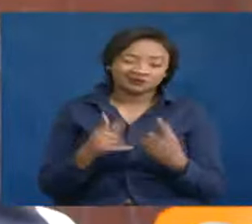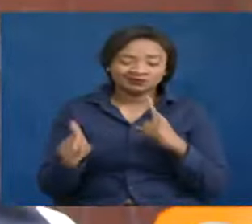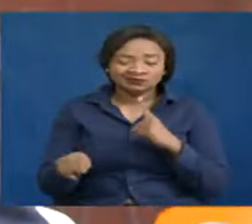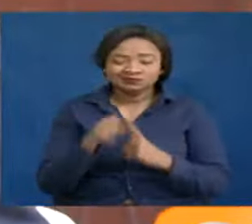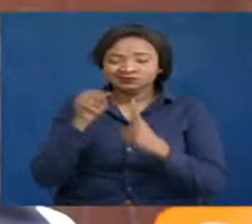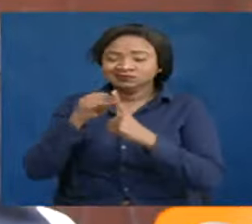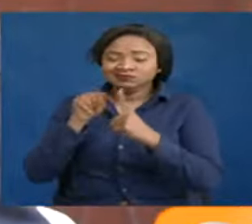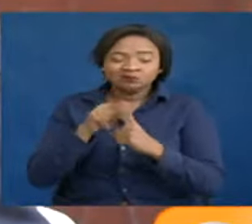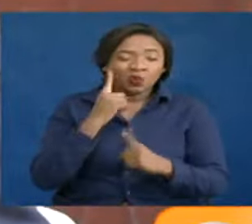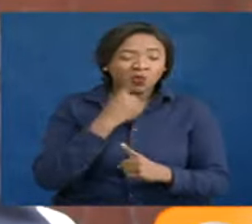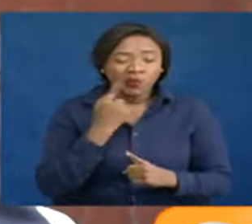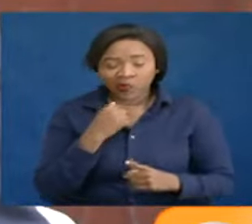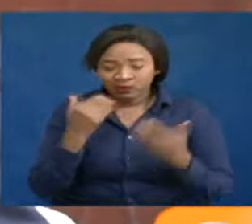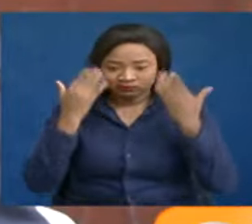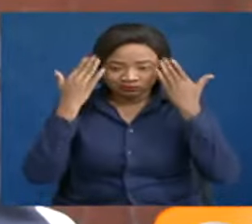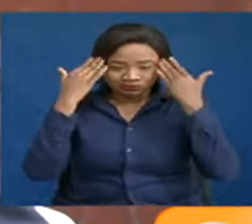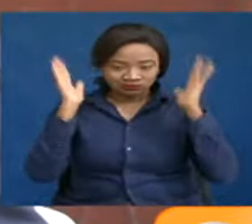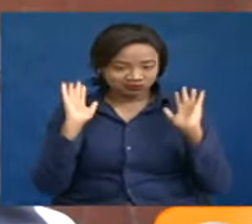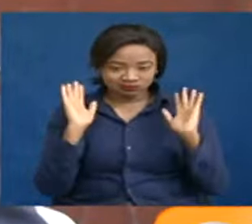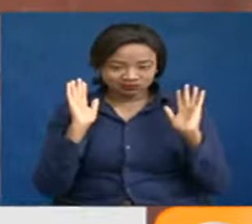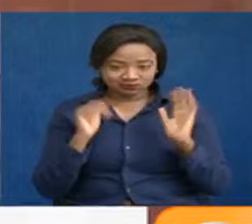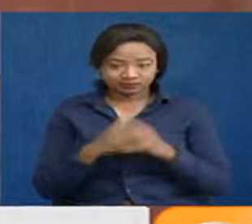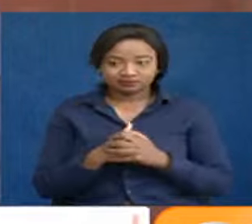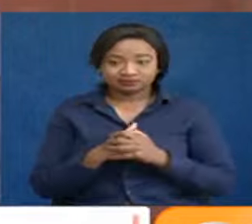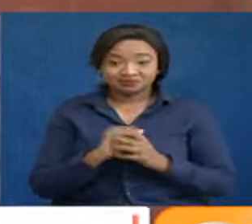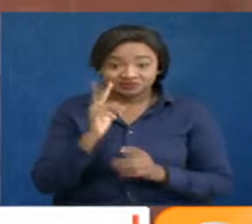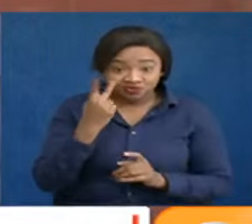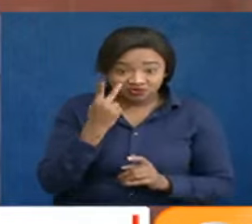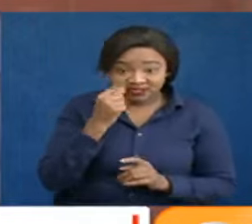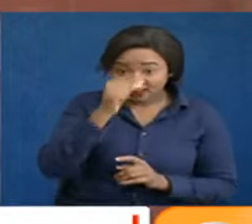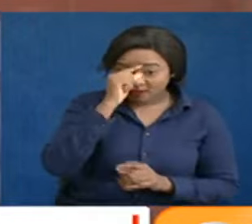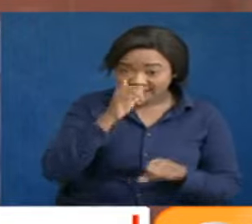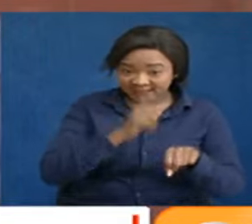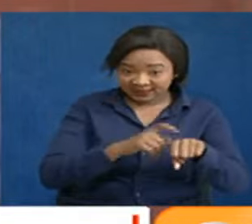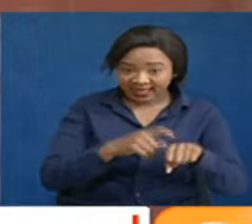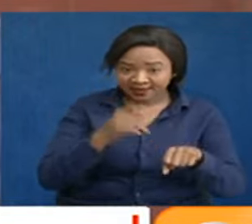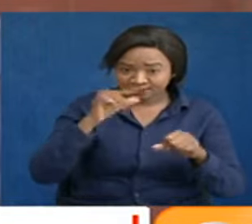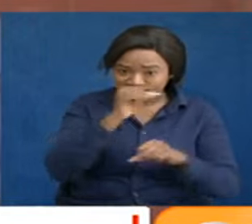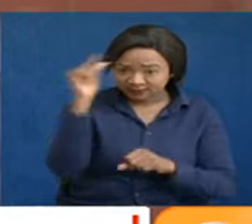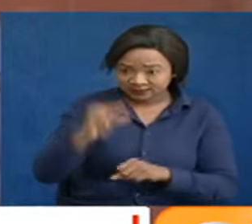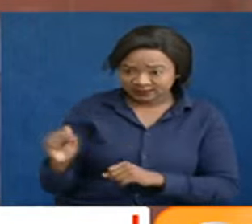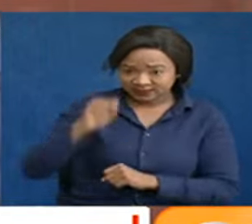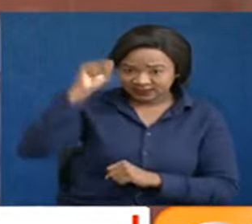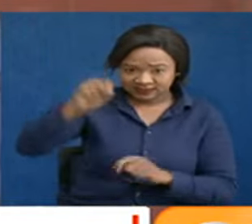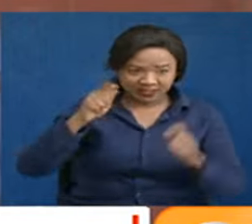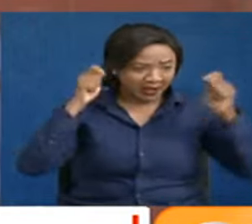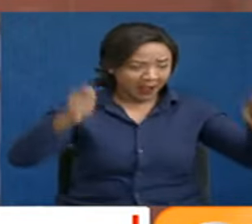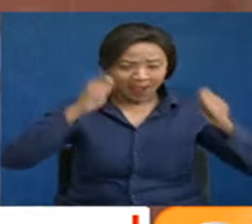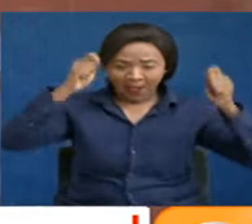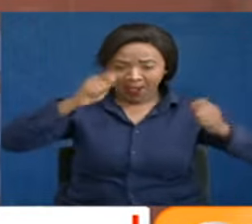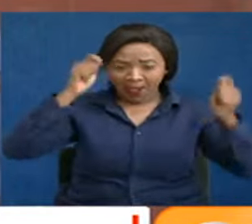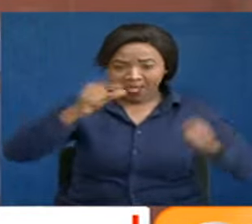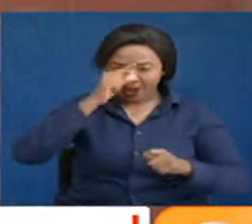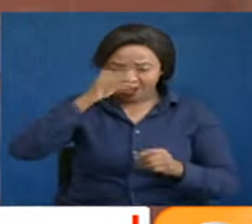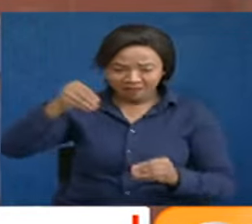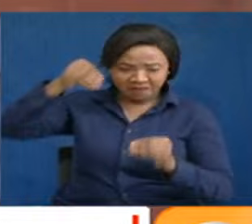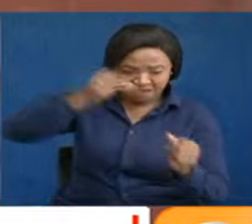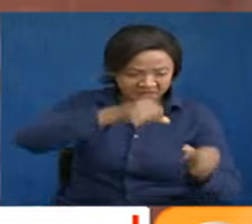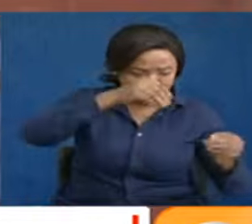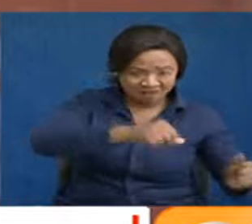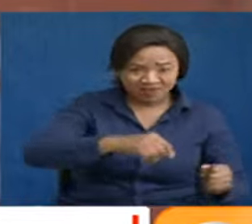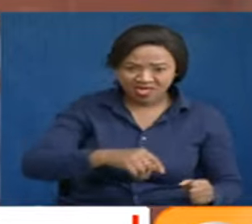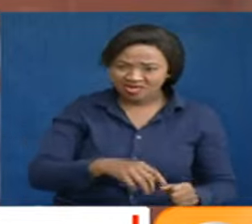If only the amount of force that the government used to crush the youth uprising is anything to